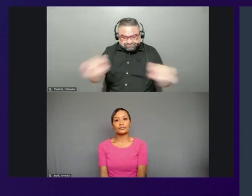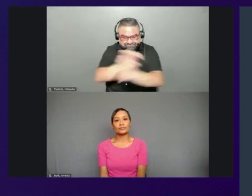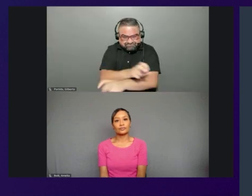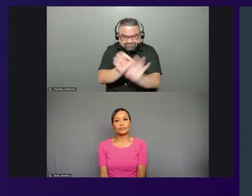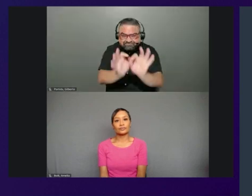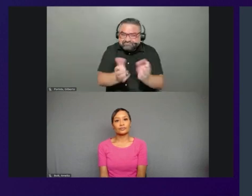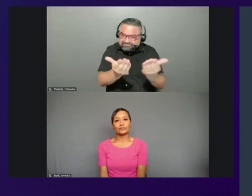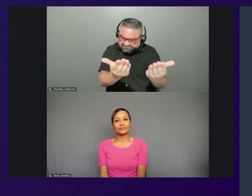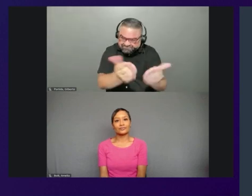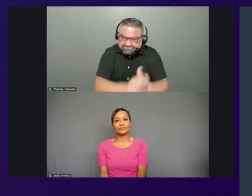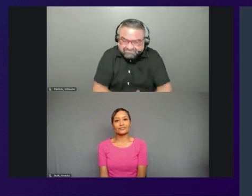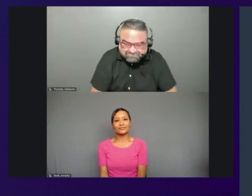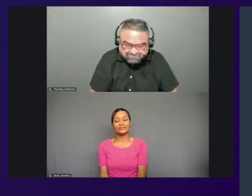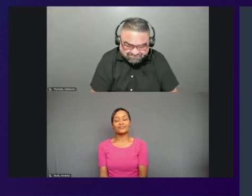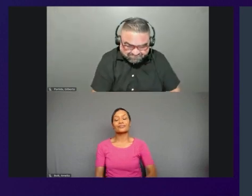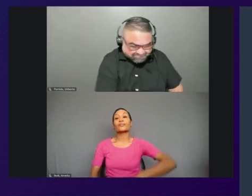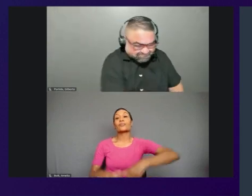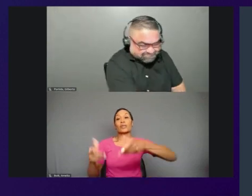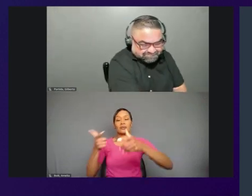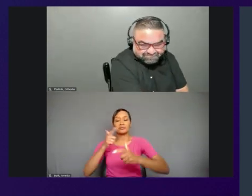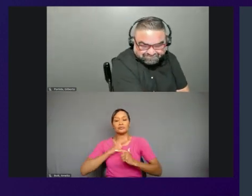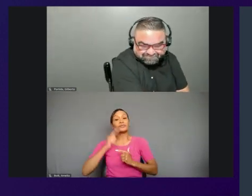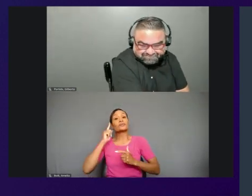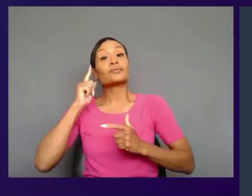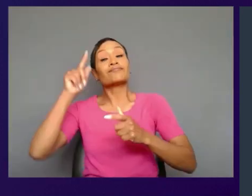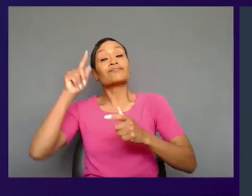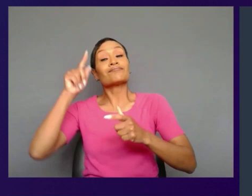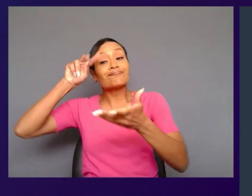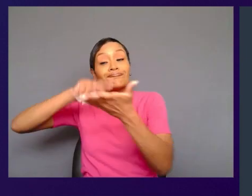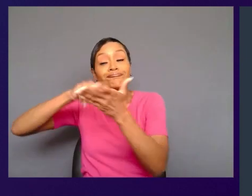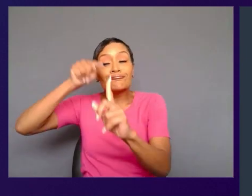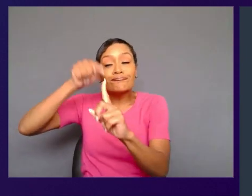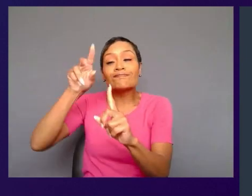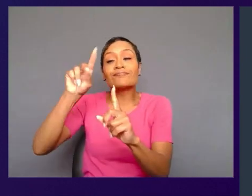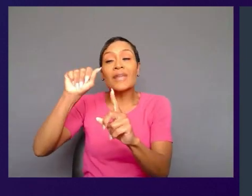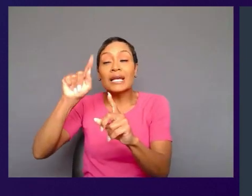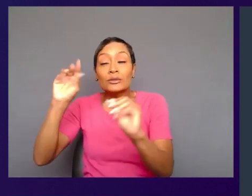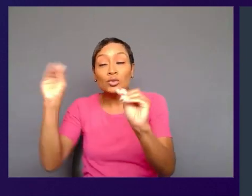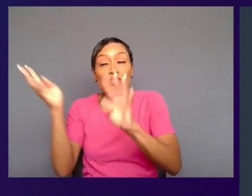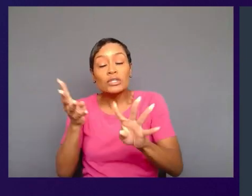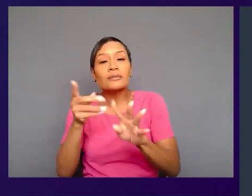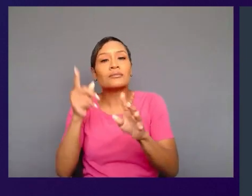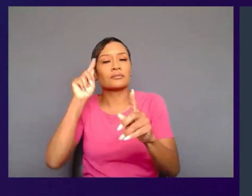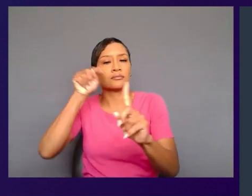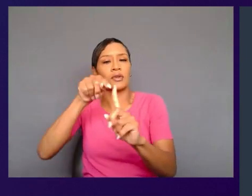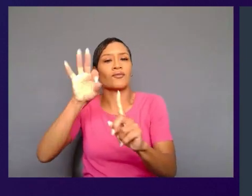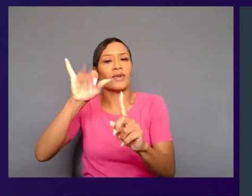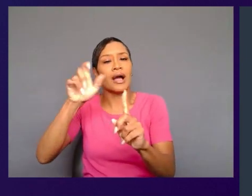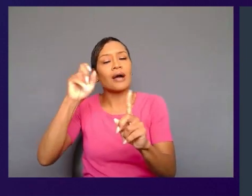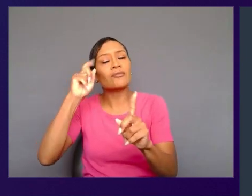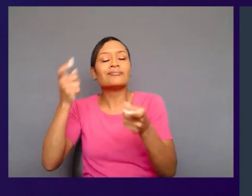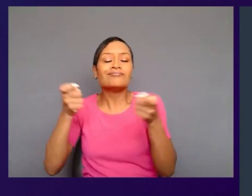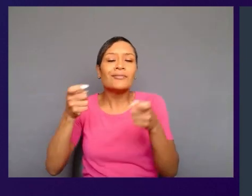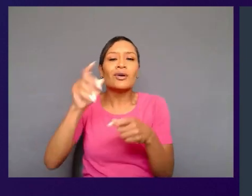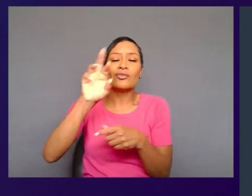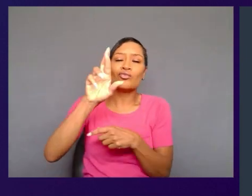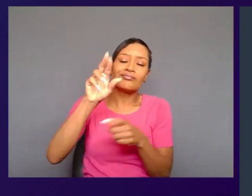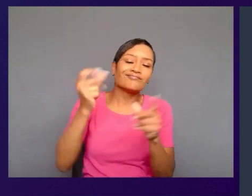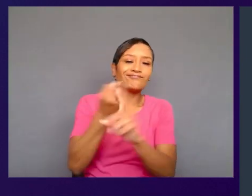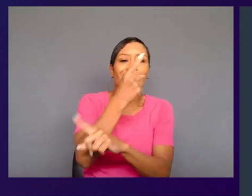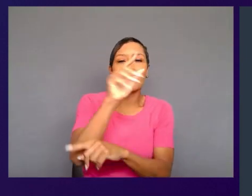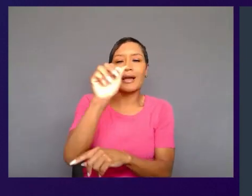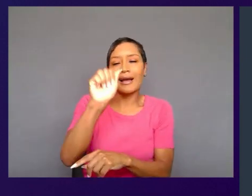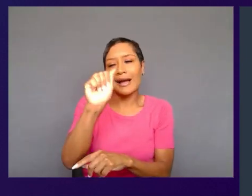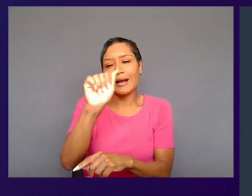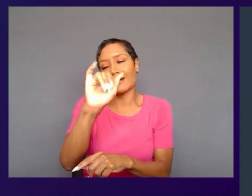for streaming, right, we see customers tend to build more with file, which is architected to handle random I/O more gracefully than other storage